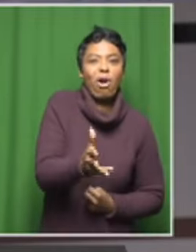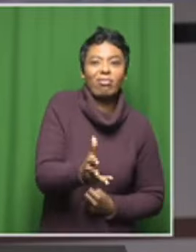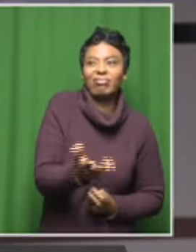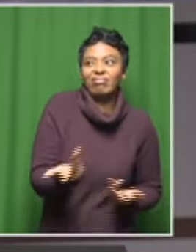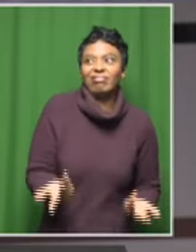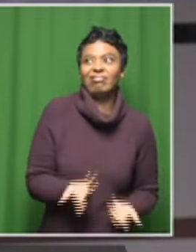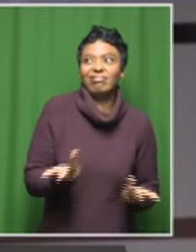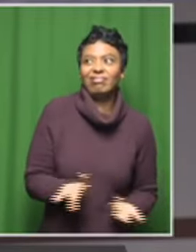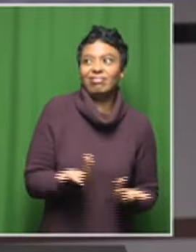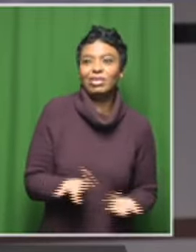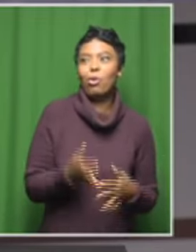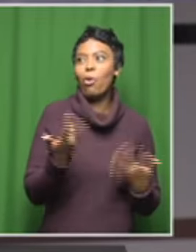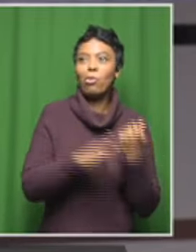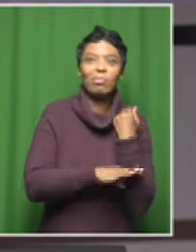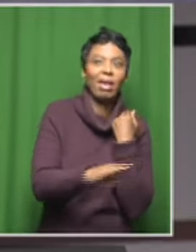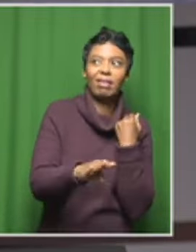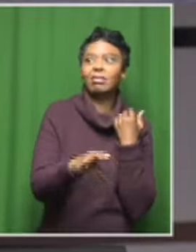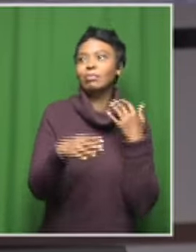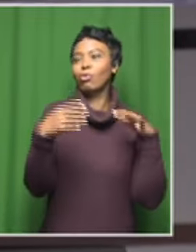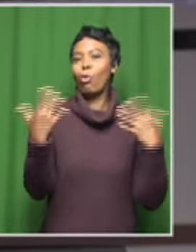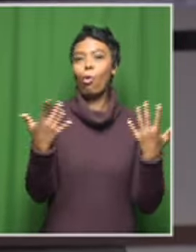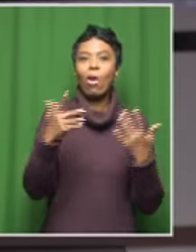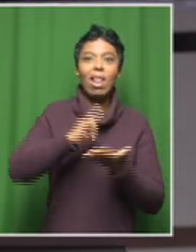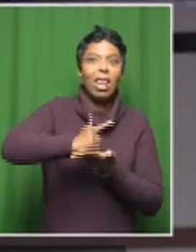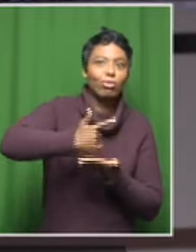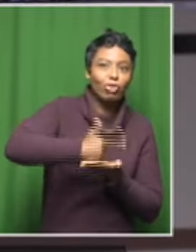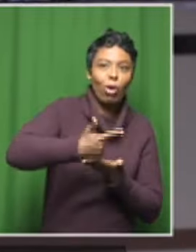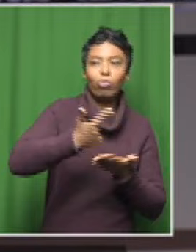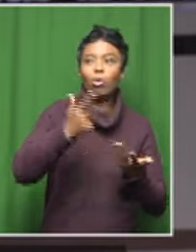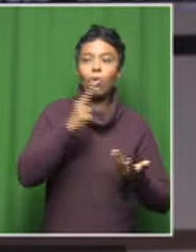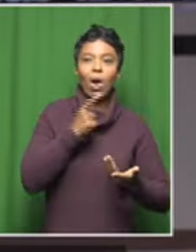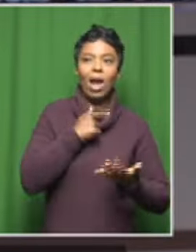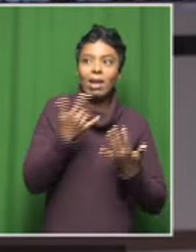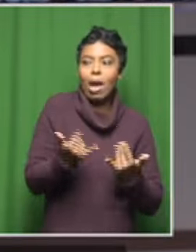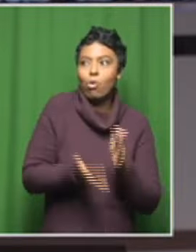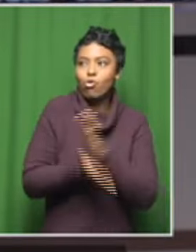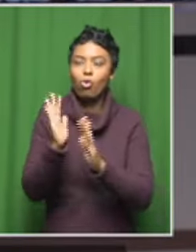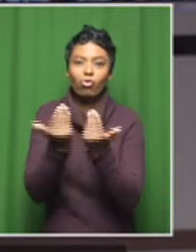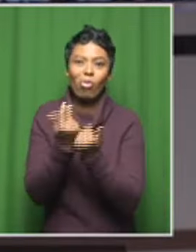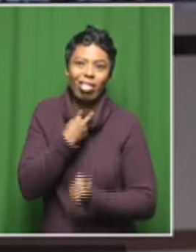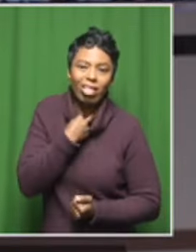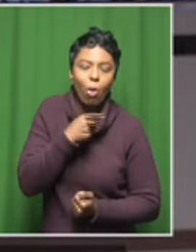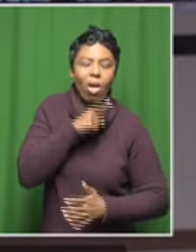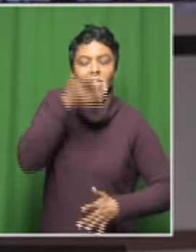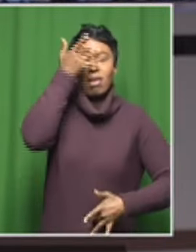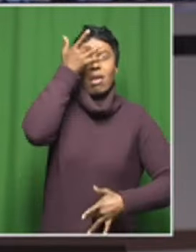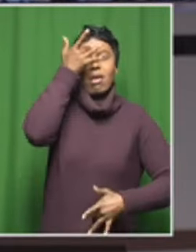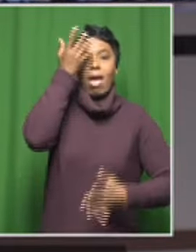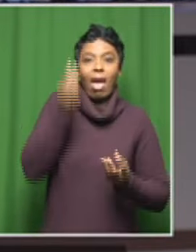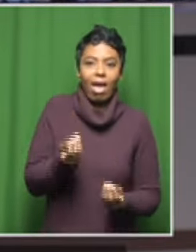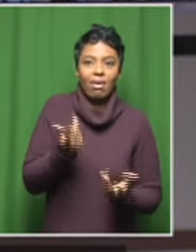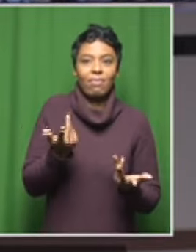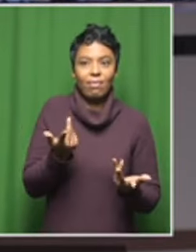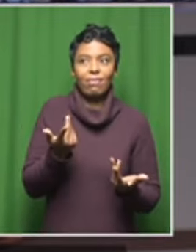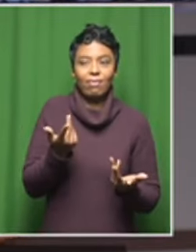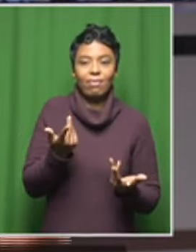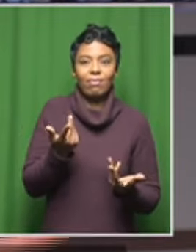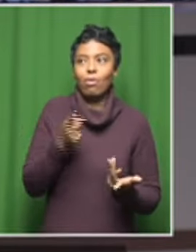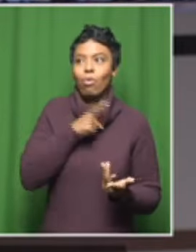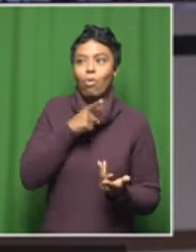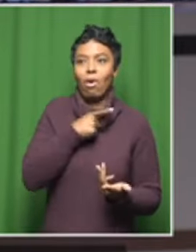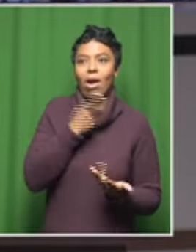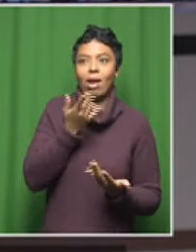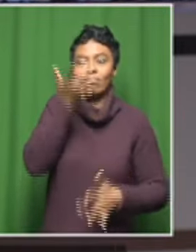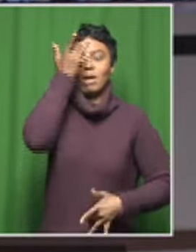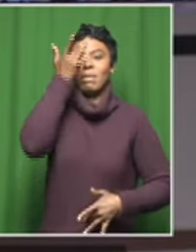children who just want a laptop because they haven't been able to go to school, and this is going to allow them to pursue their dream. And then you've got children who want to meet